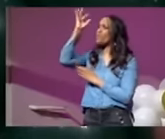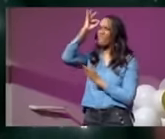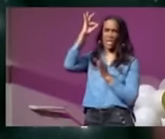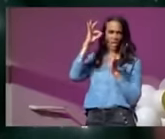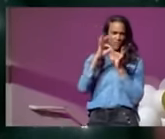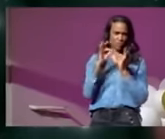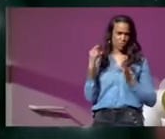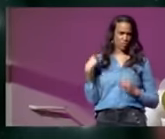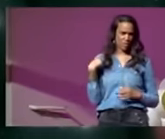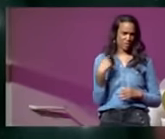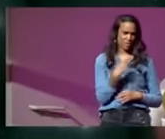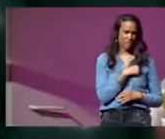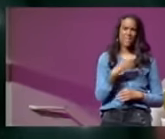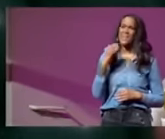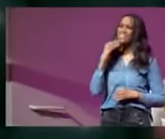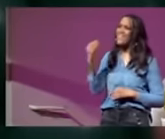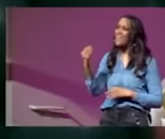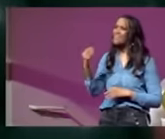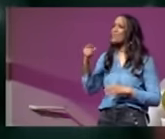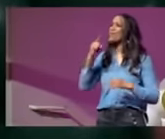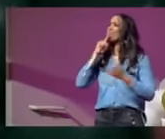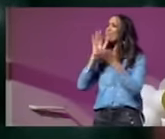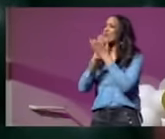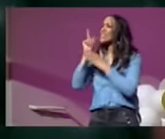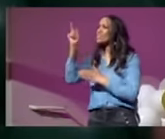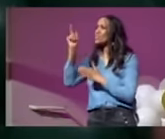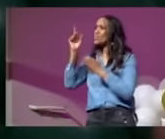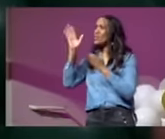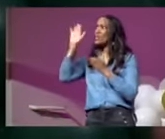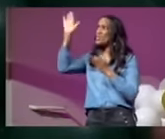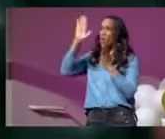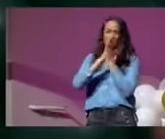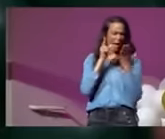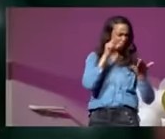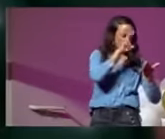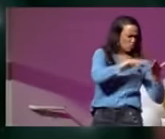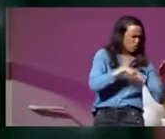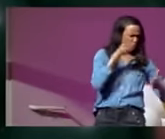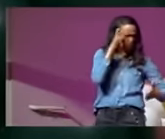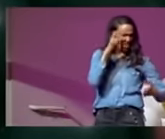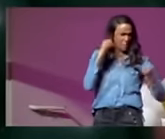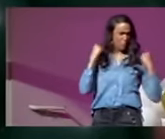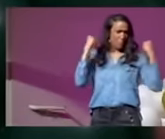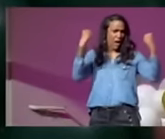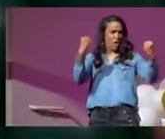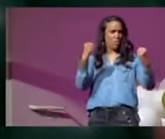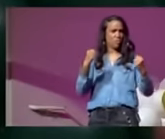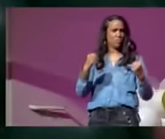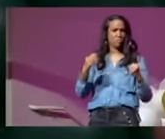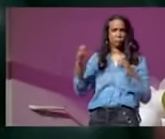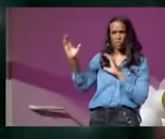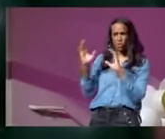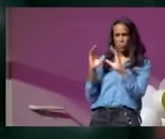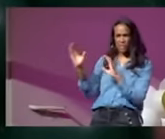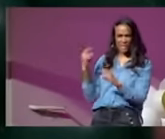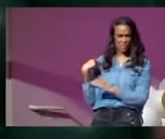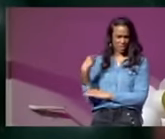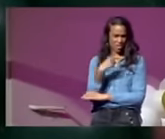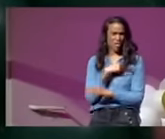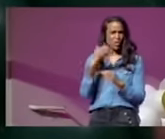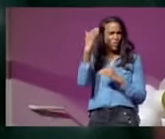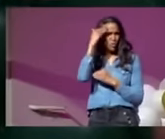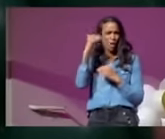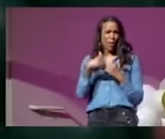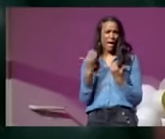faithfulness. We thank you and praise you for the power of your word. Now, God, speak to us. You know how we feel. You